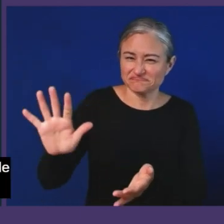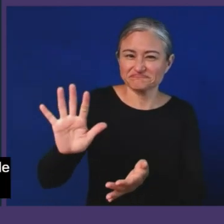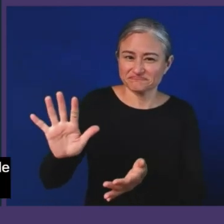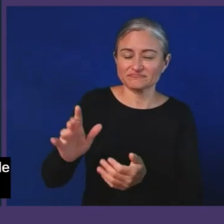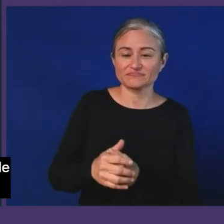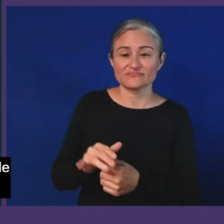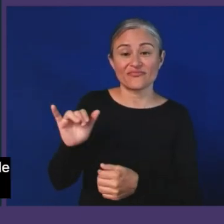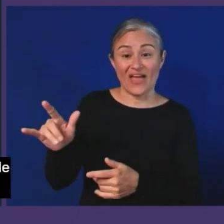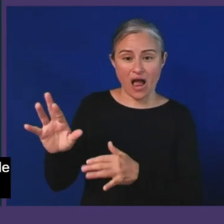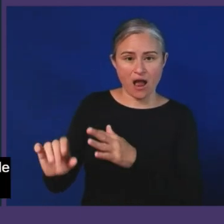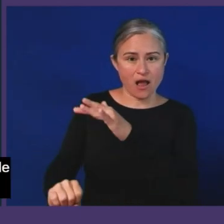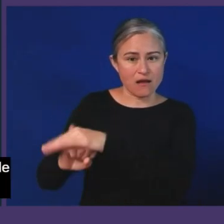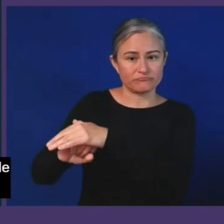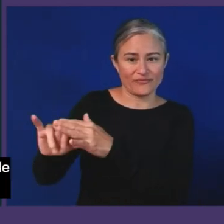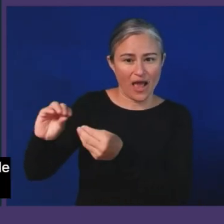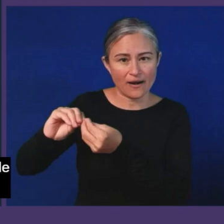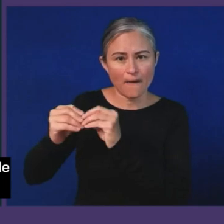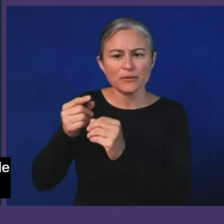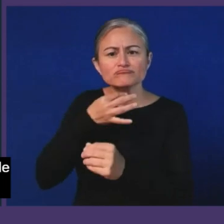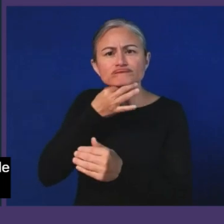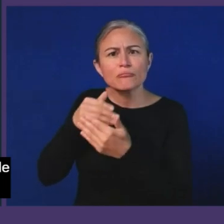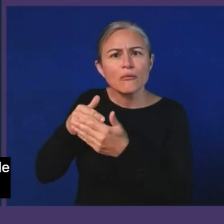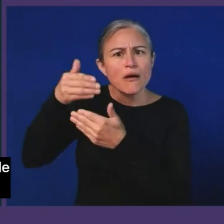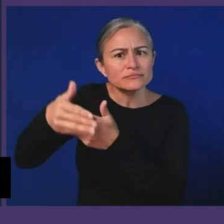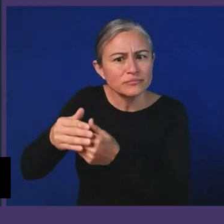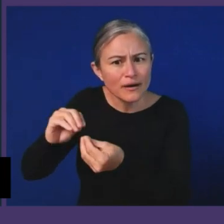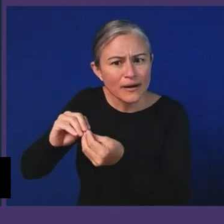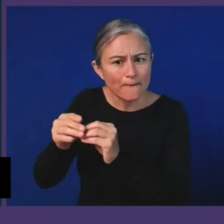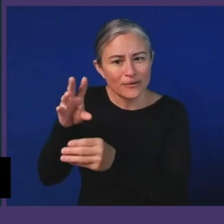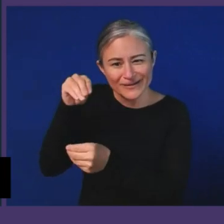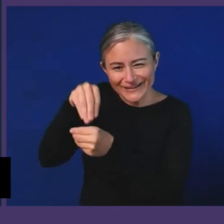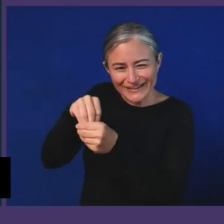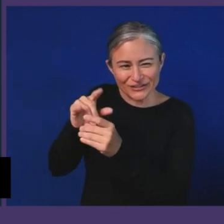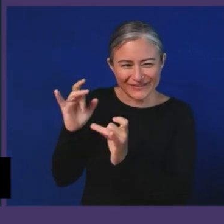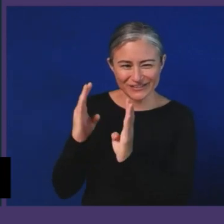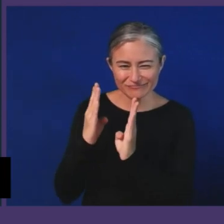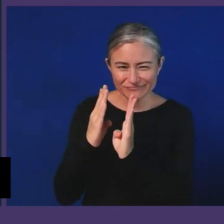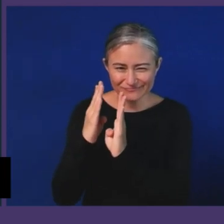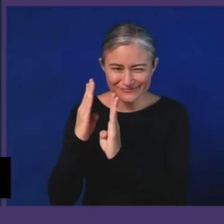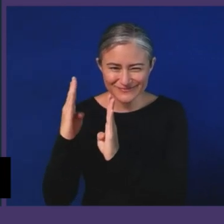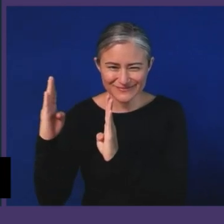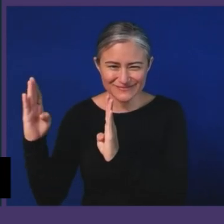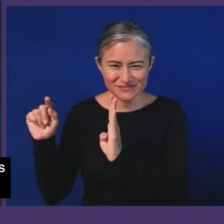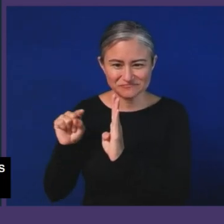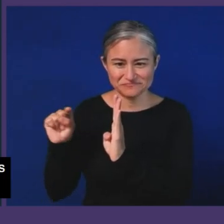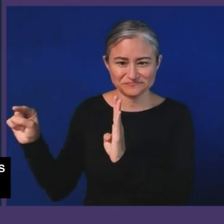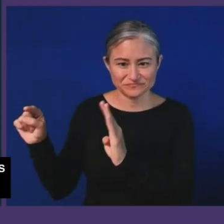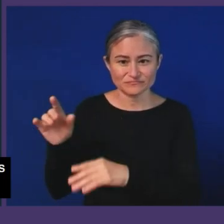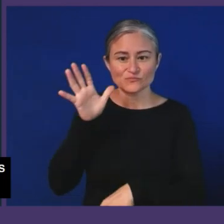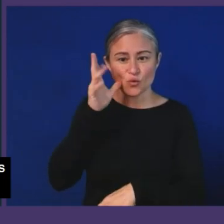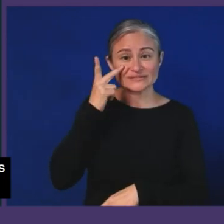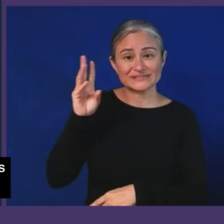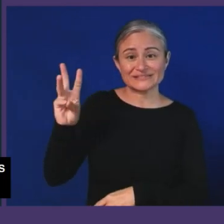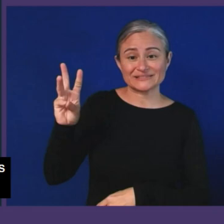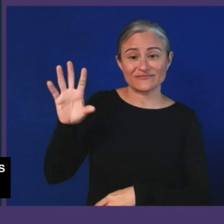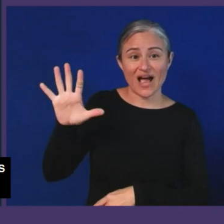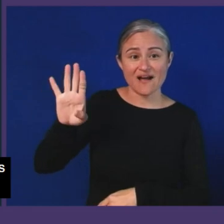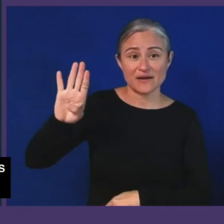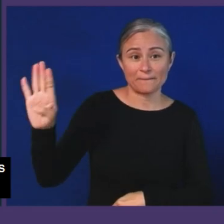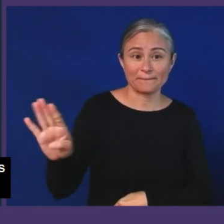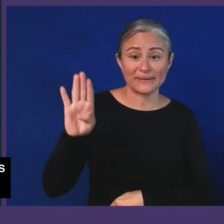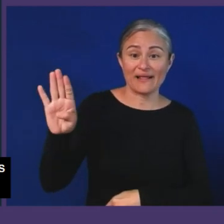You can see that roughly the number of parameters is, say, 65 billion for Llama. Now, even though Llama has only 65B parameters compared to